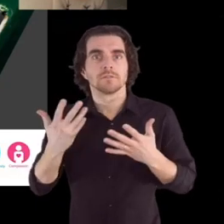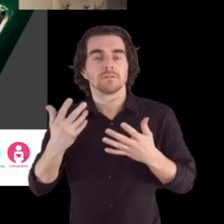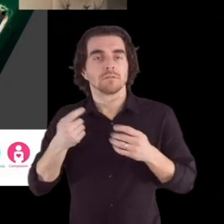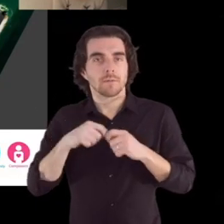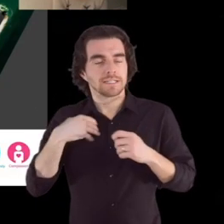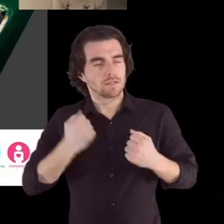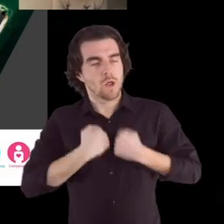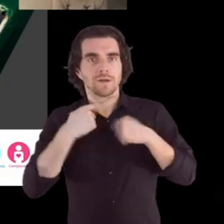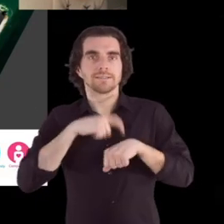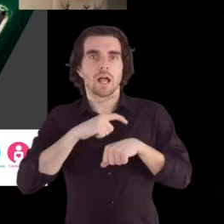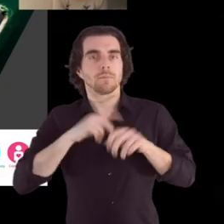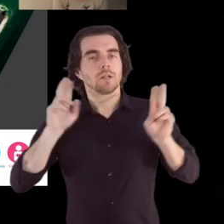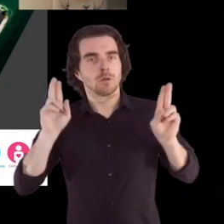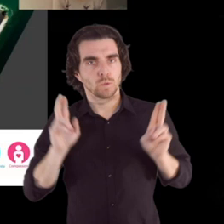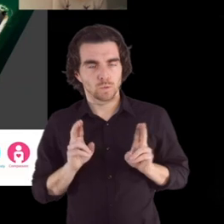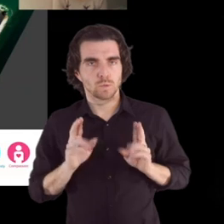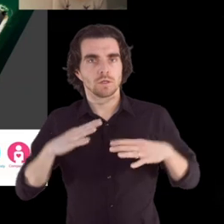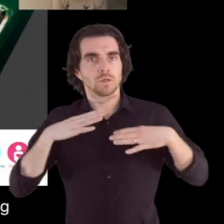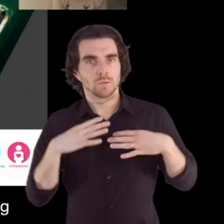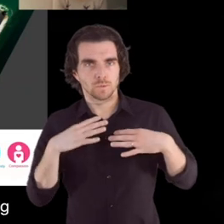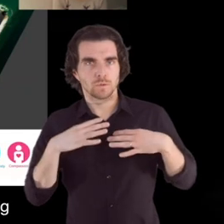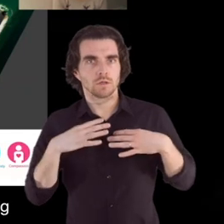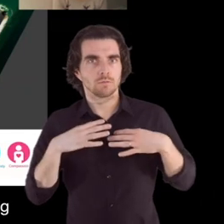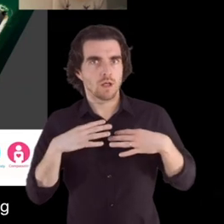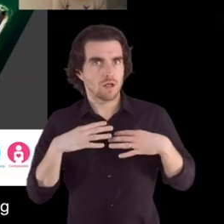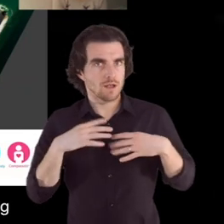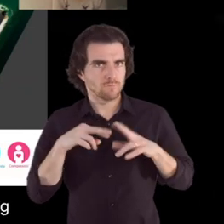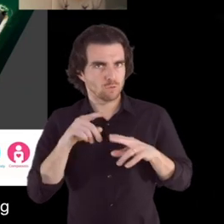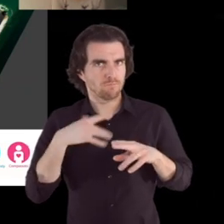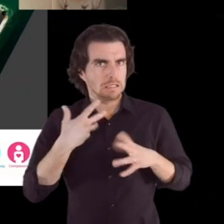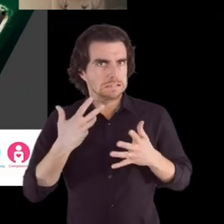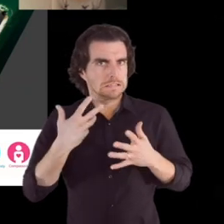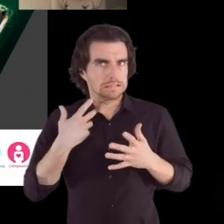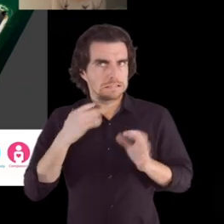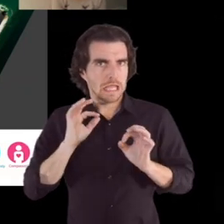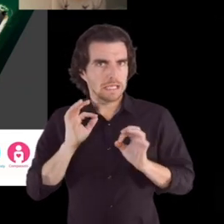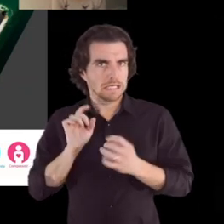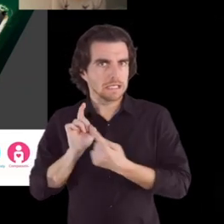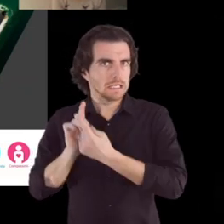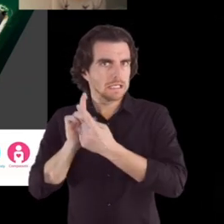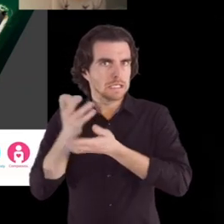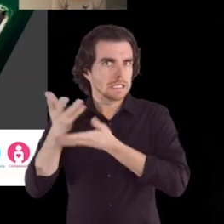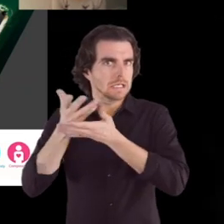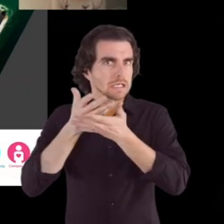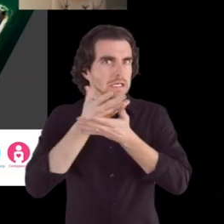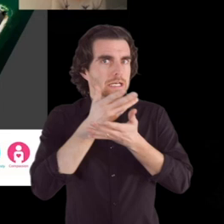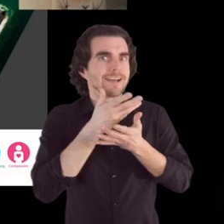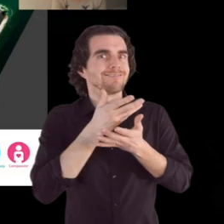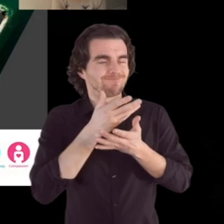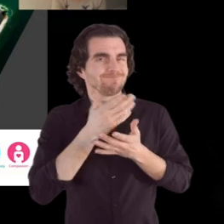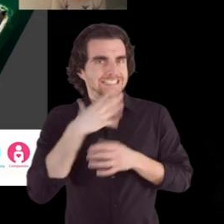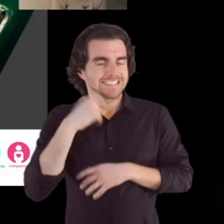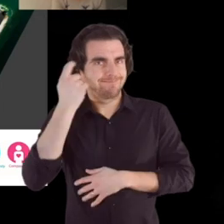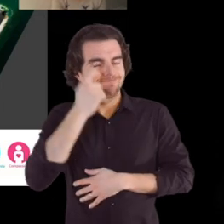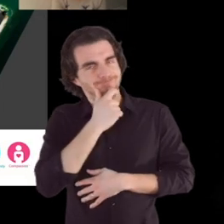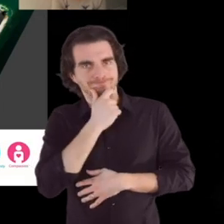your downtime or your own time, that's of course understandable. But if you find that you're withdrawing to the point where you're not connecting in at all, then that's something maybe to